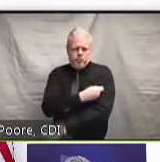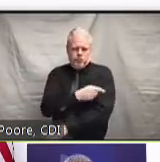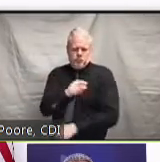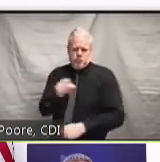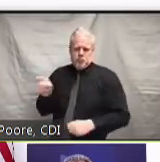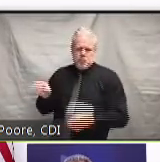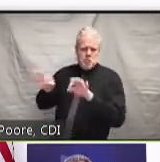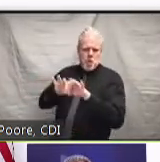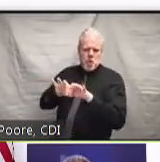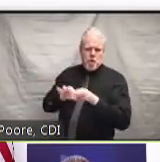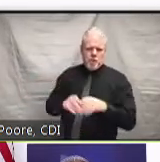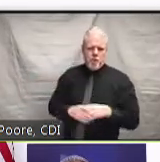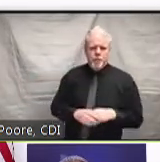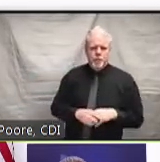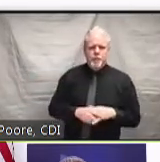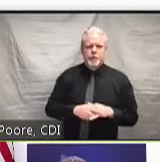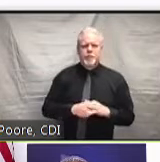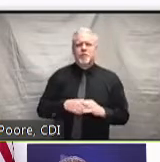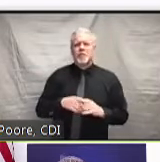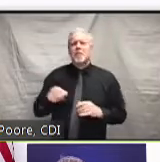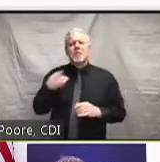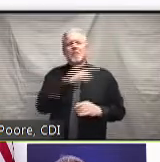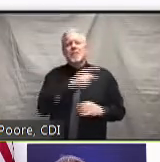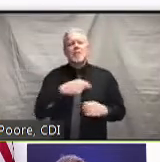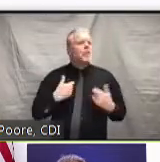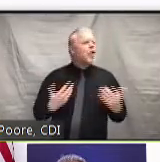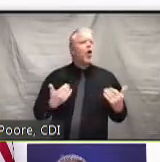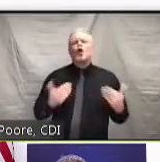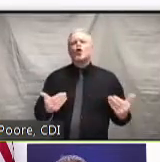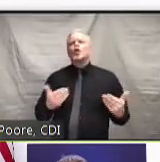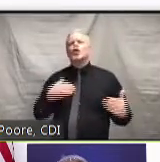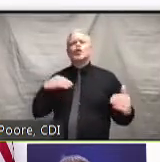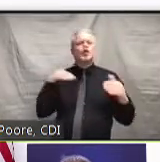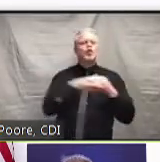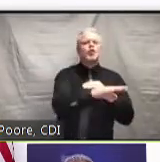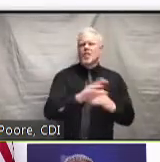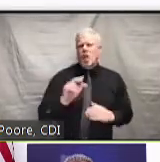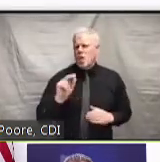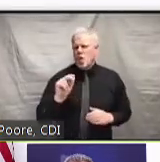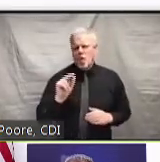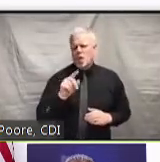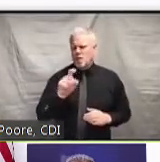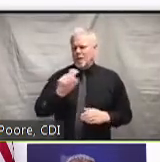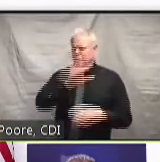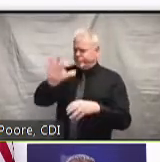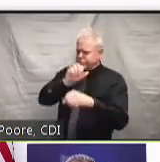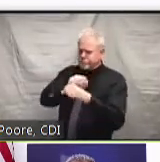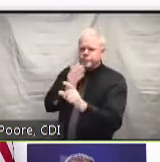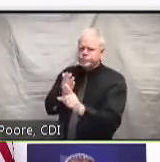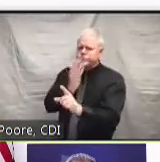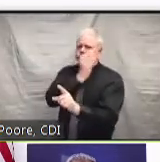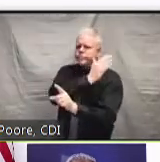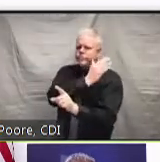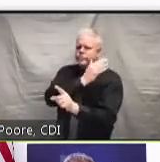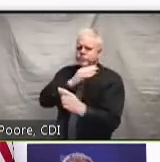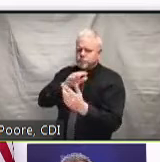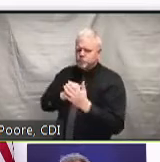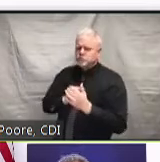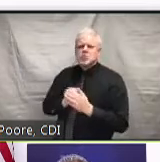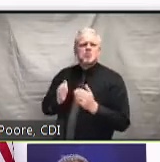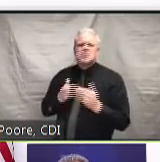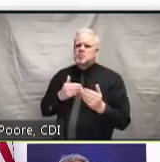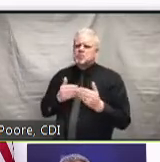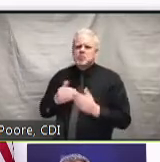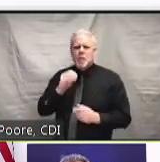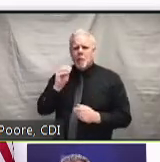only. So at all the vaccination pods, whether it's the county health department, the state at the Dome Arena, if it's through the